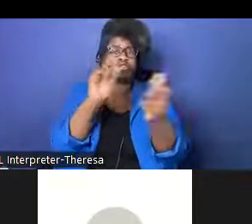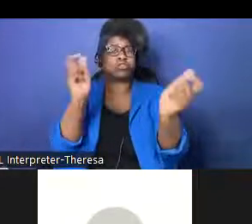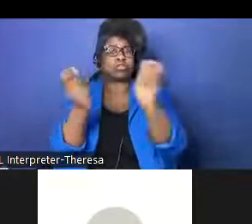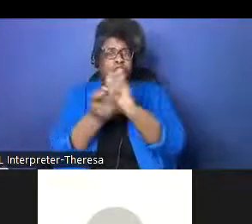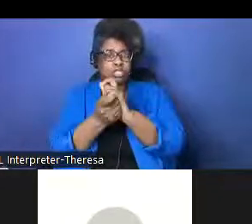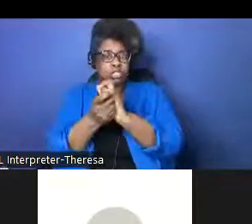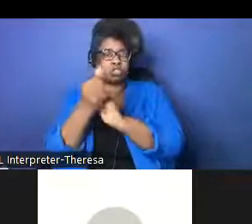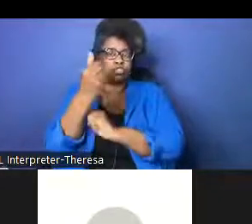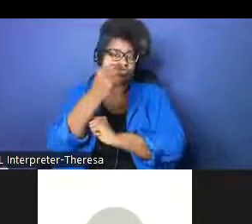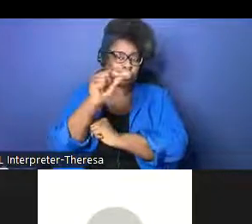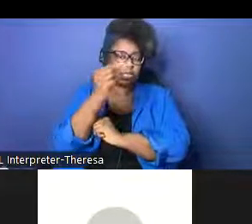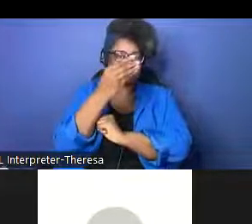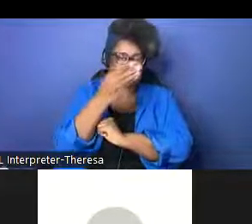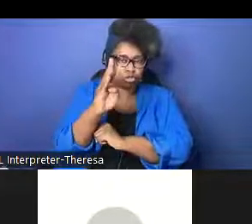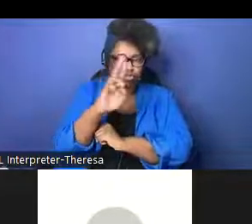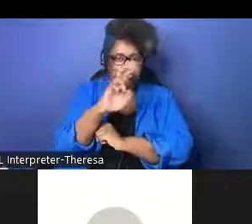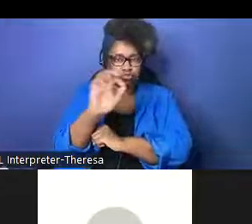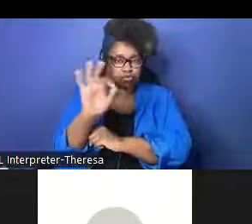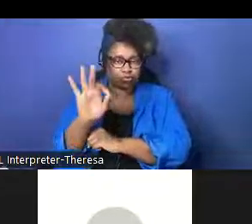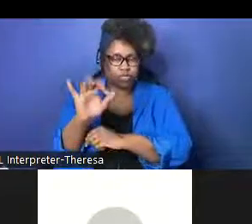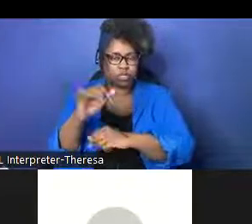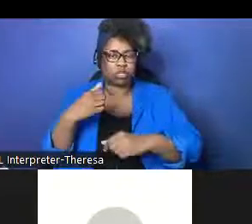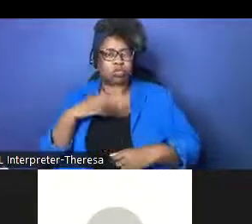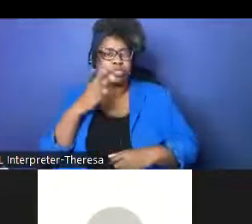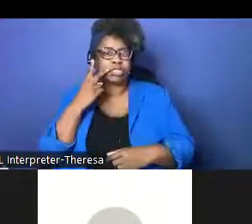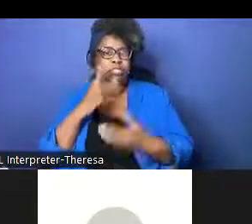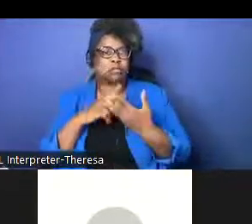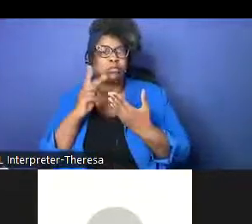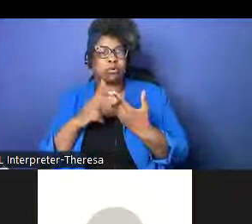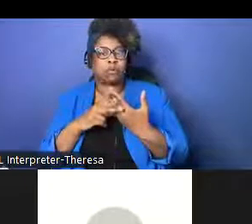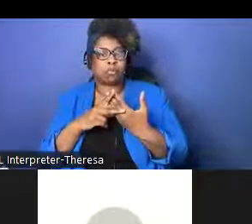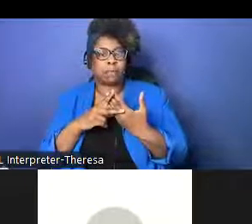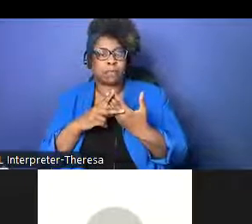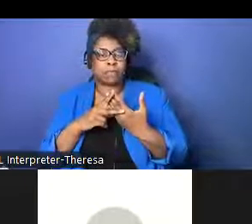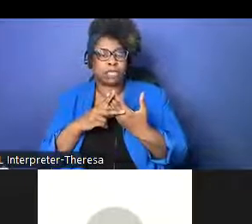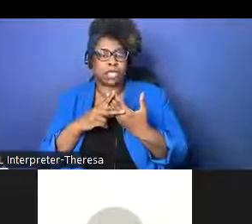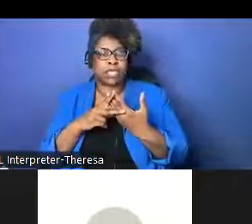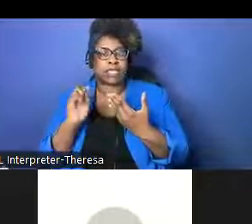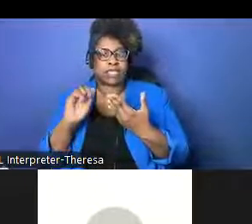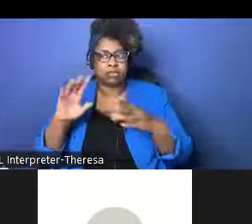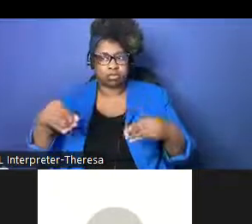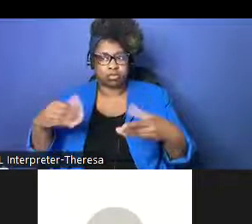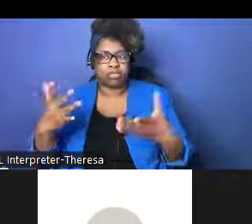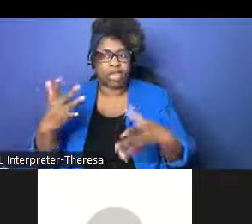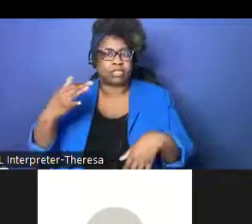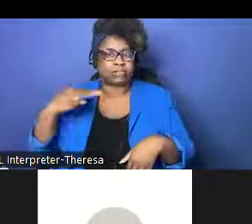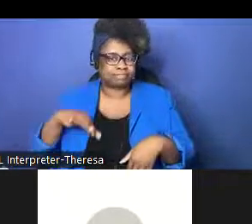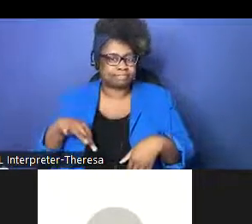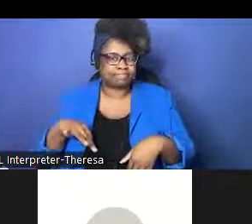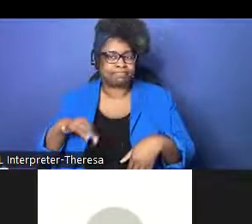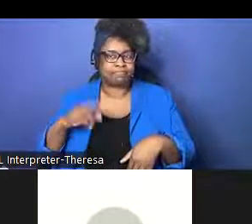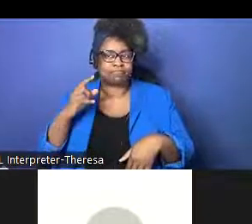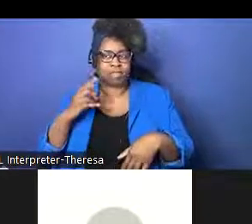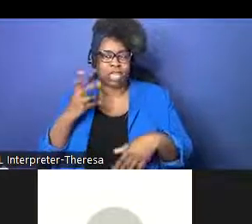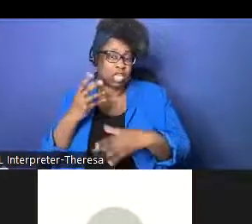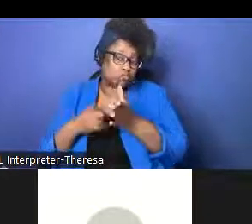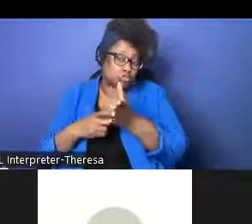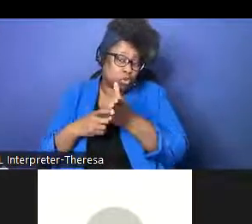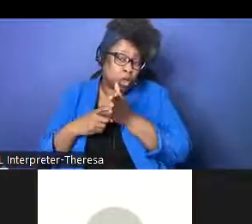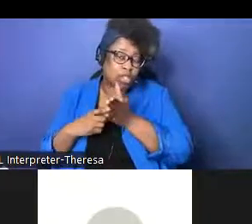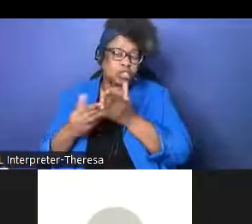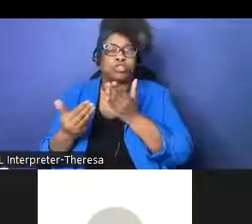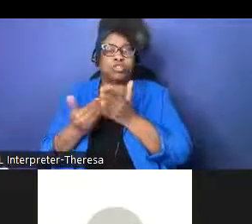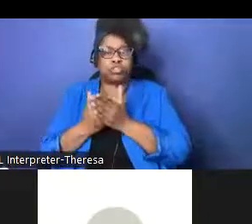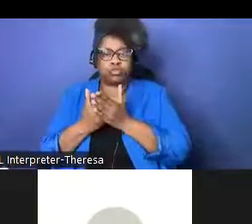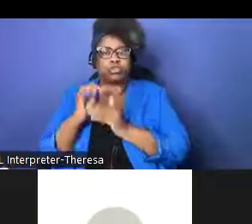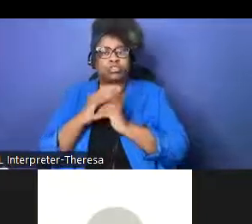and blue roofs. We see a potential program to incentivize and even in some cases require on new